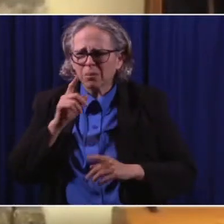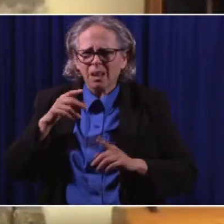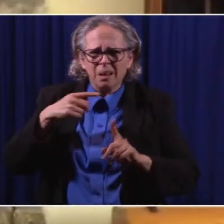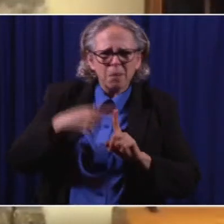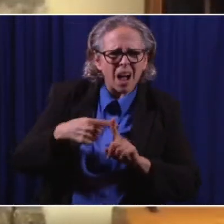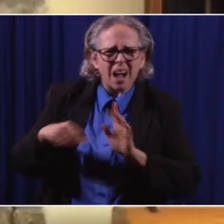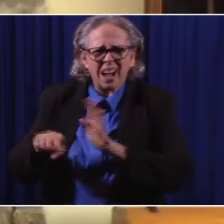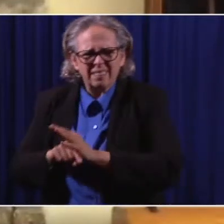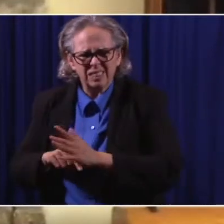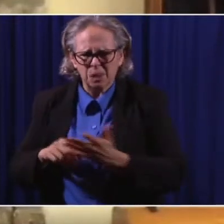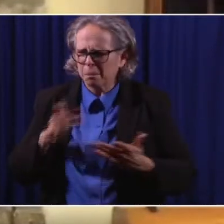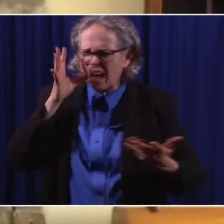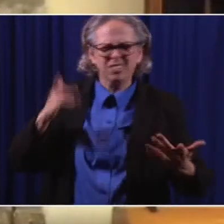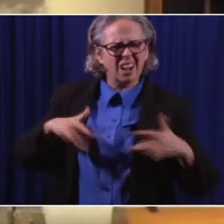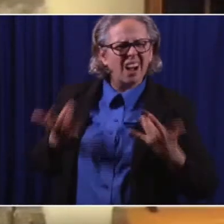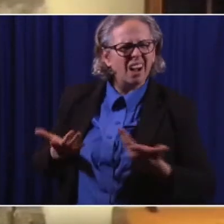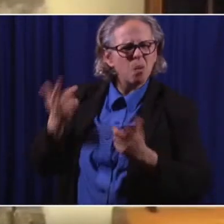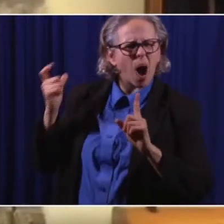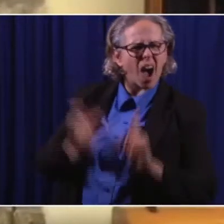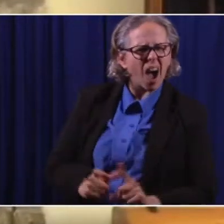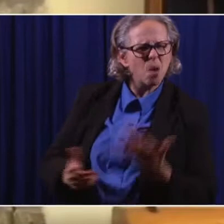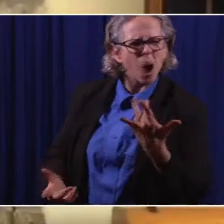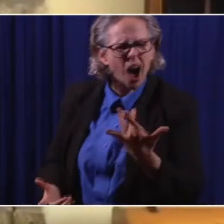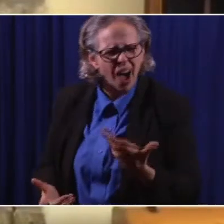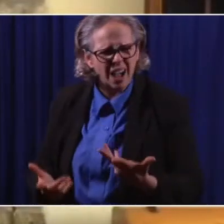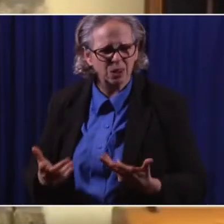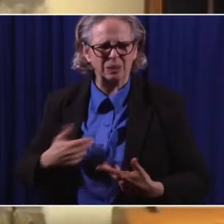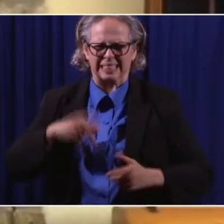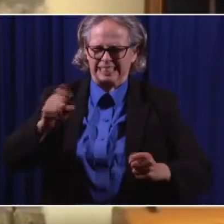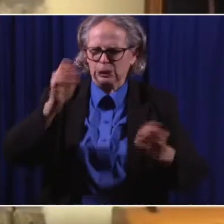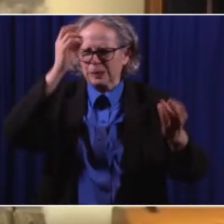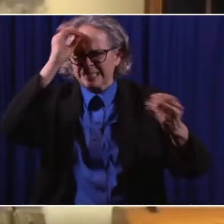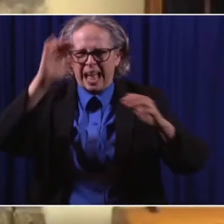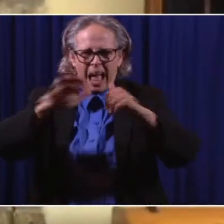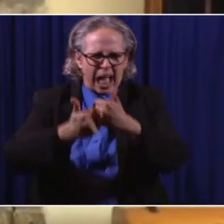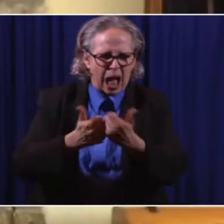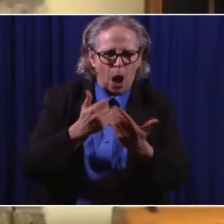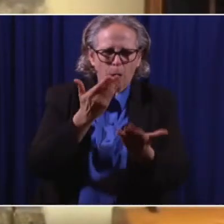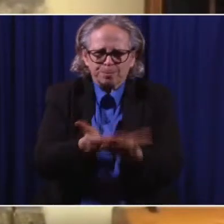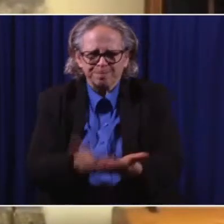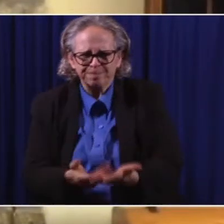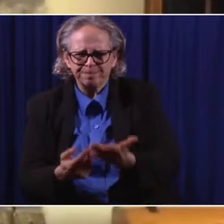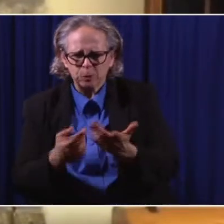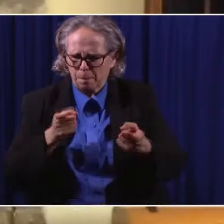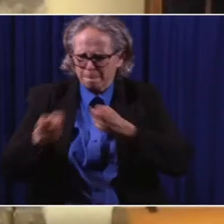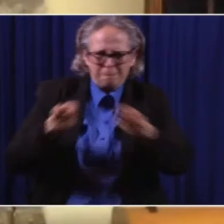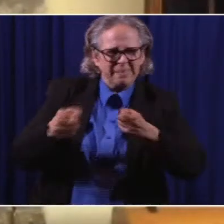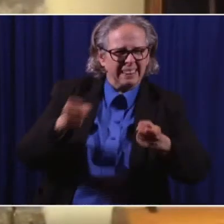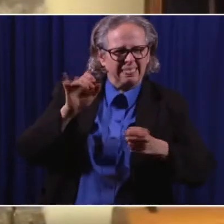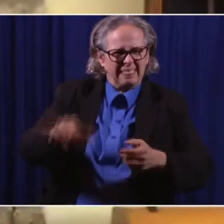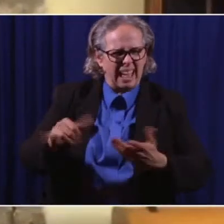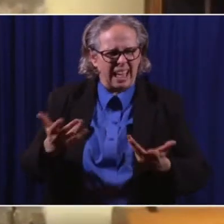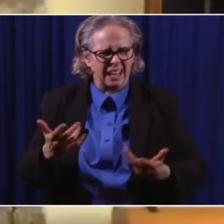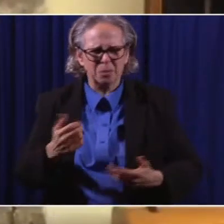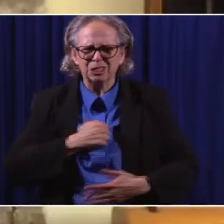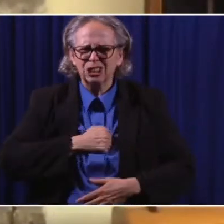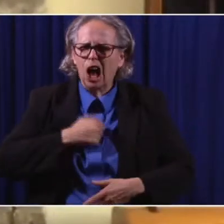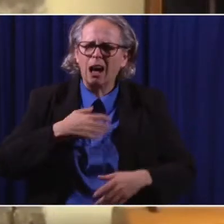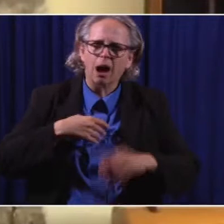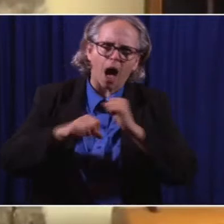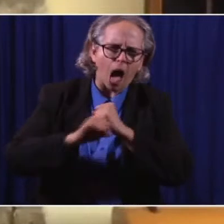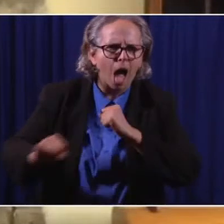in deciding, what they need to do going forward. And I apologize for a long answer, but it's a